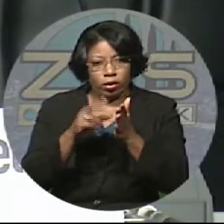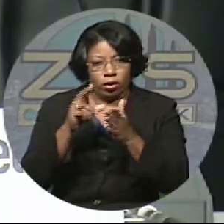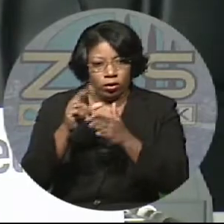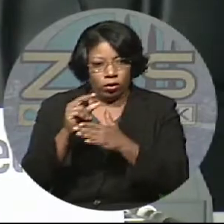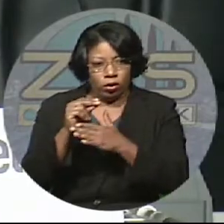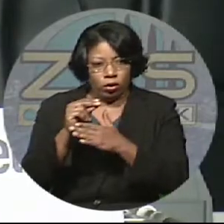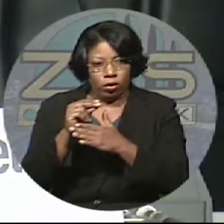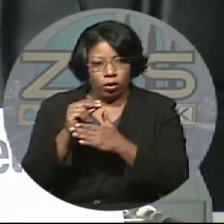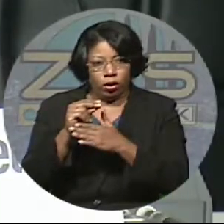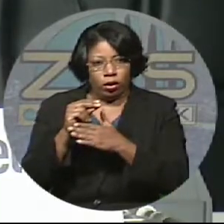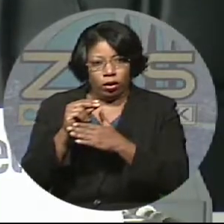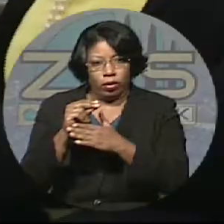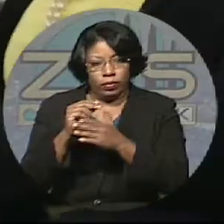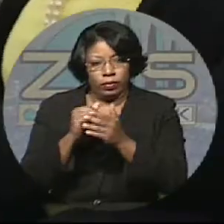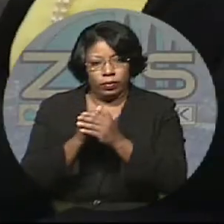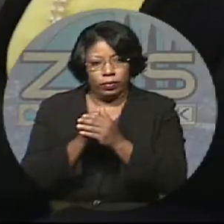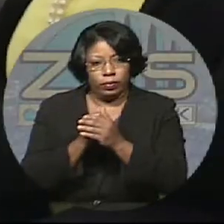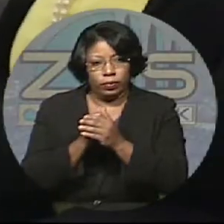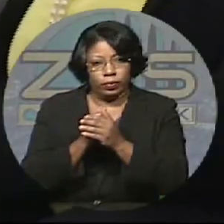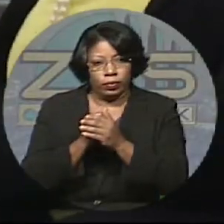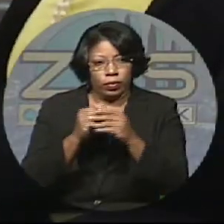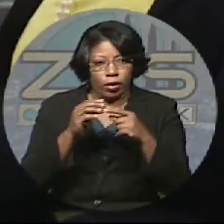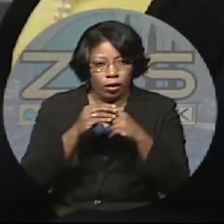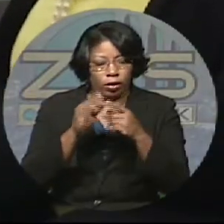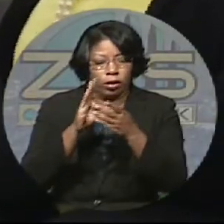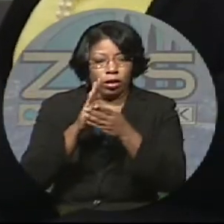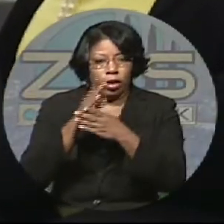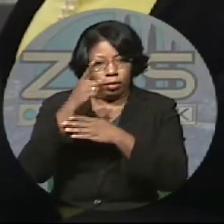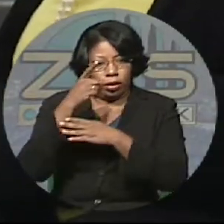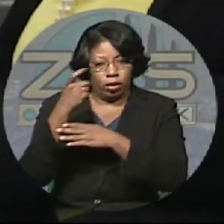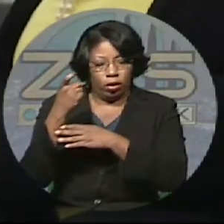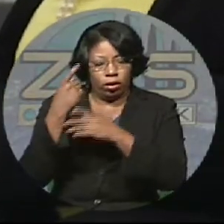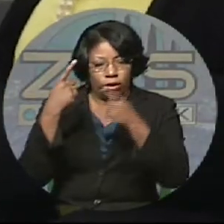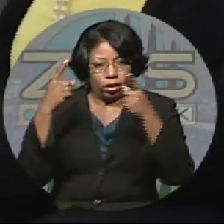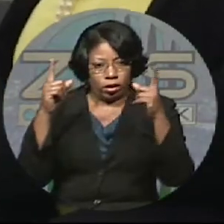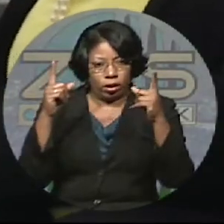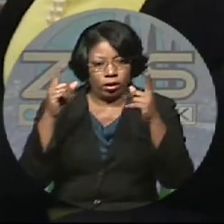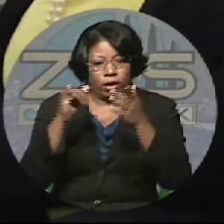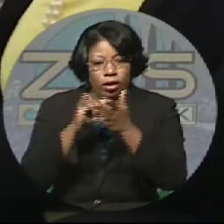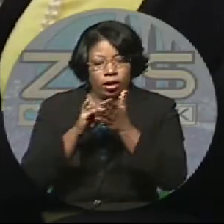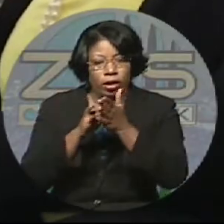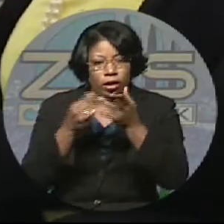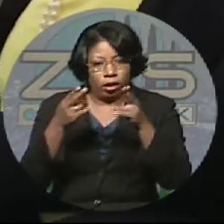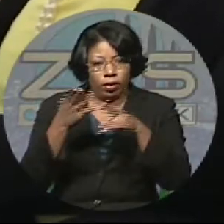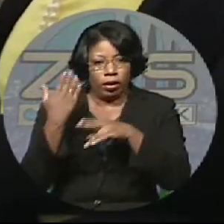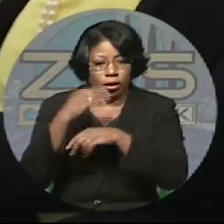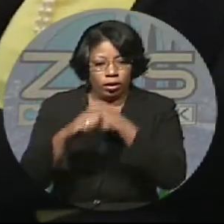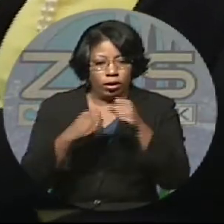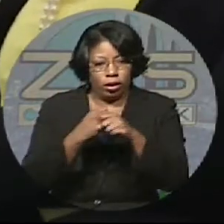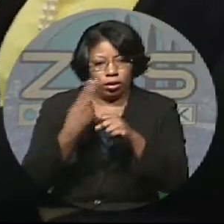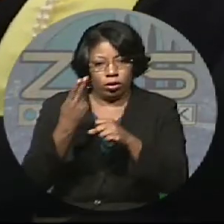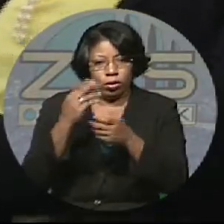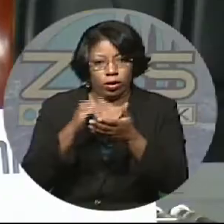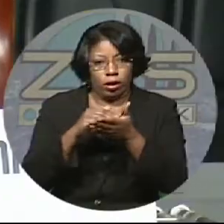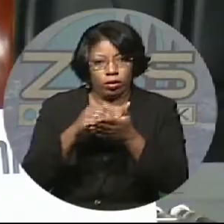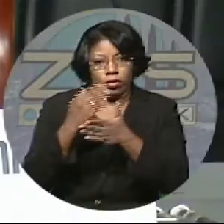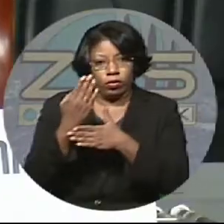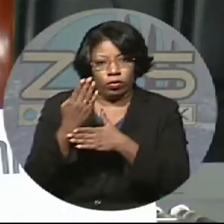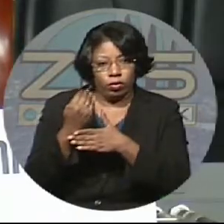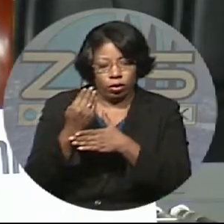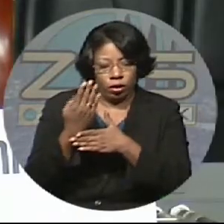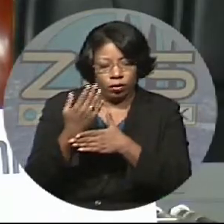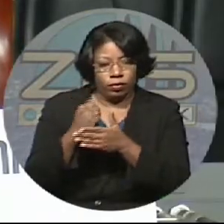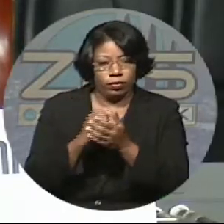IAAF games relays, and particularly because of the success that took place last year in 2014. We're